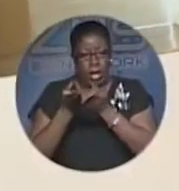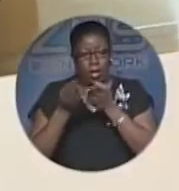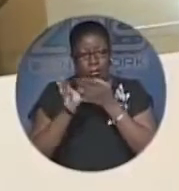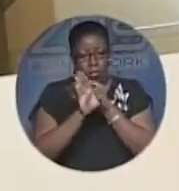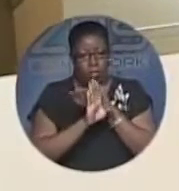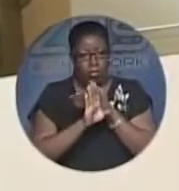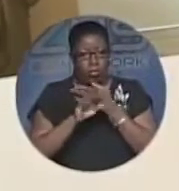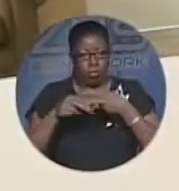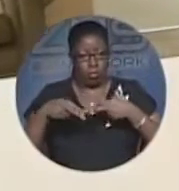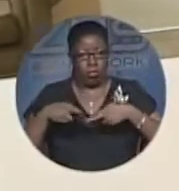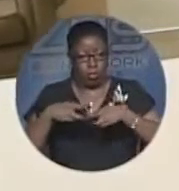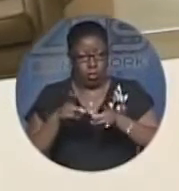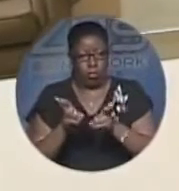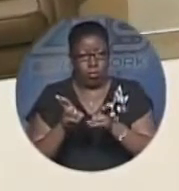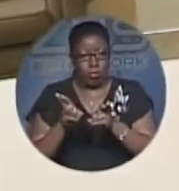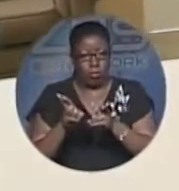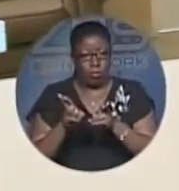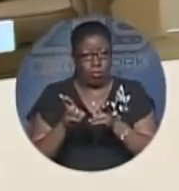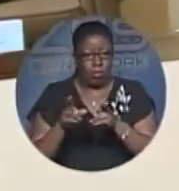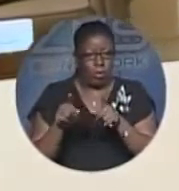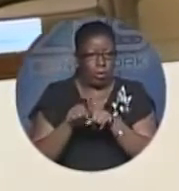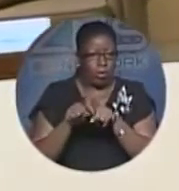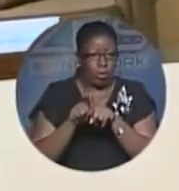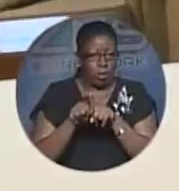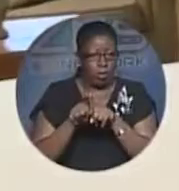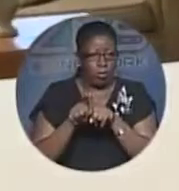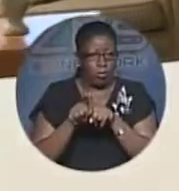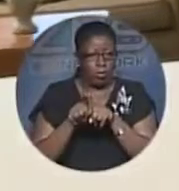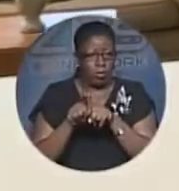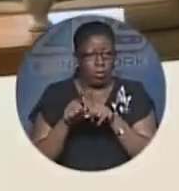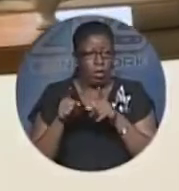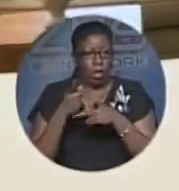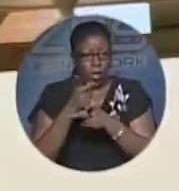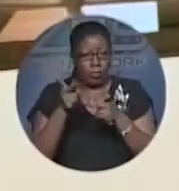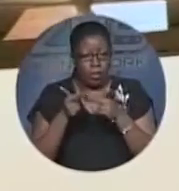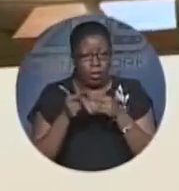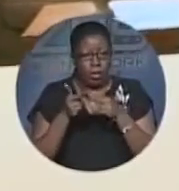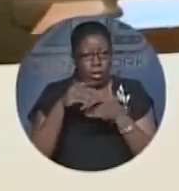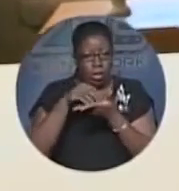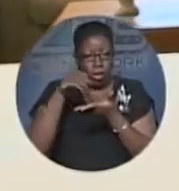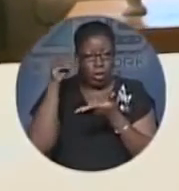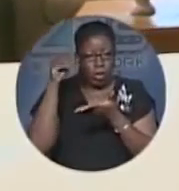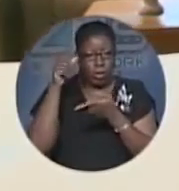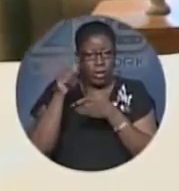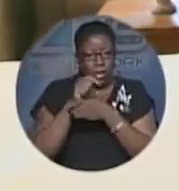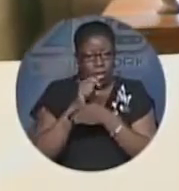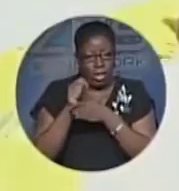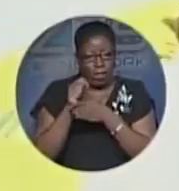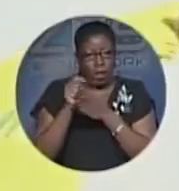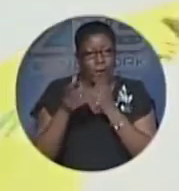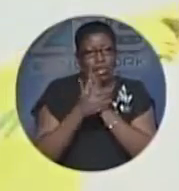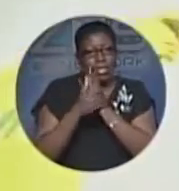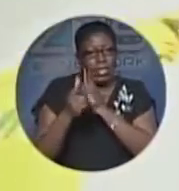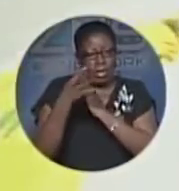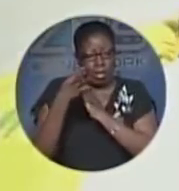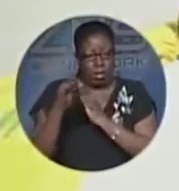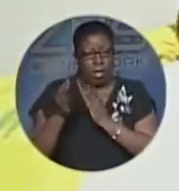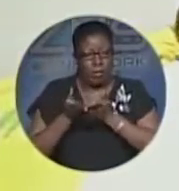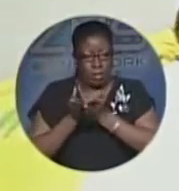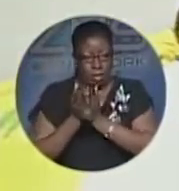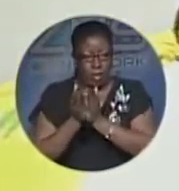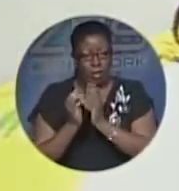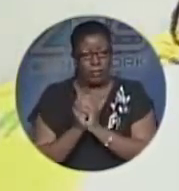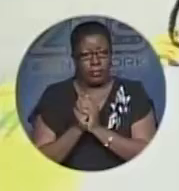where students like Frederick Higgs and Melisha Higgins will also learn the theory of sailing. It is a good thing for me because